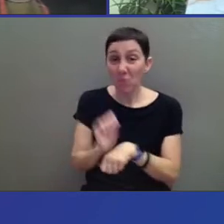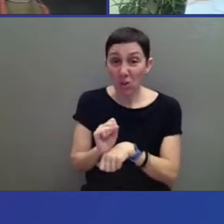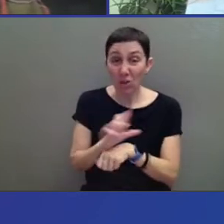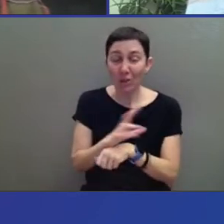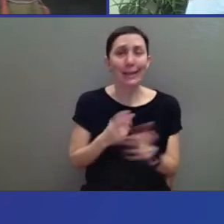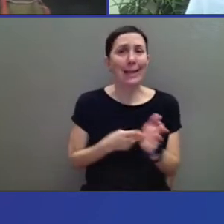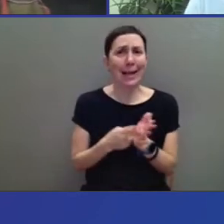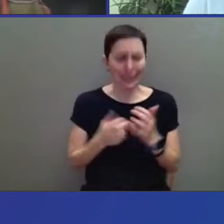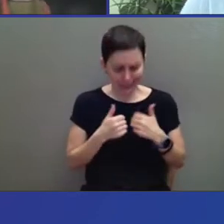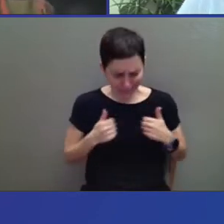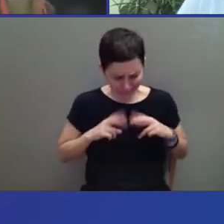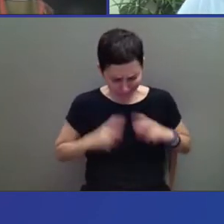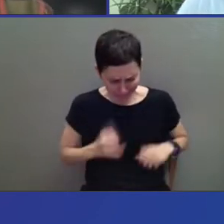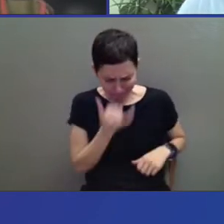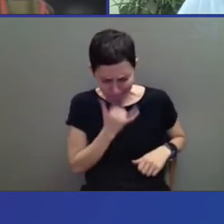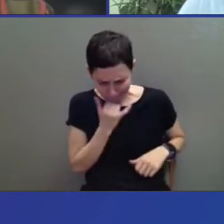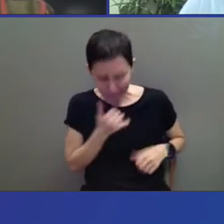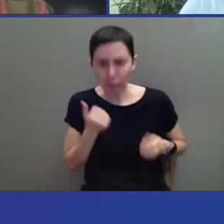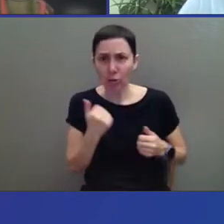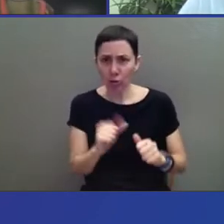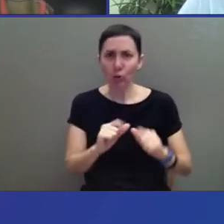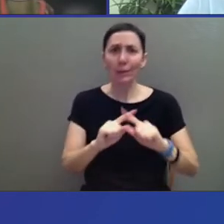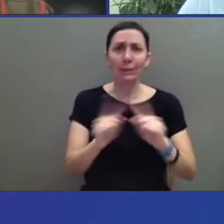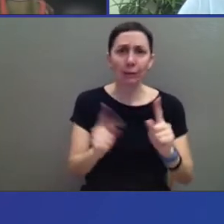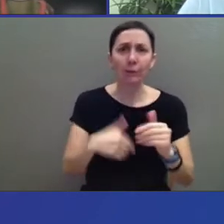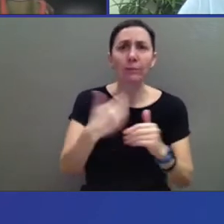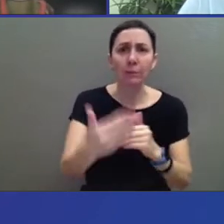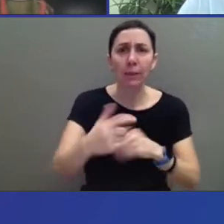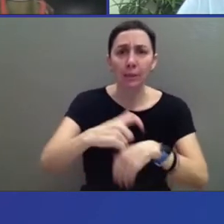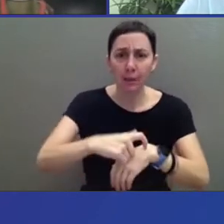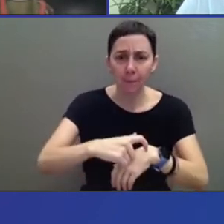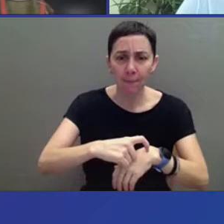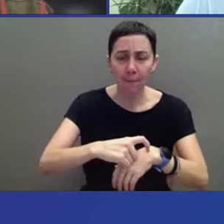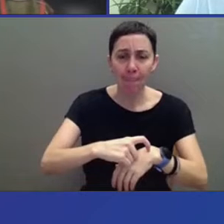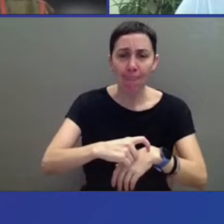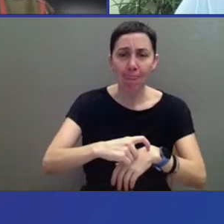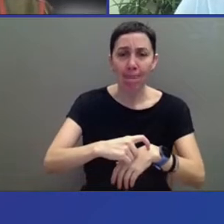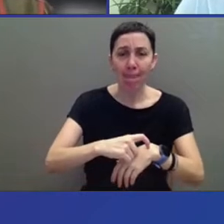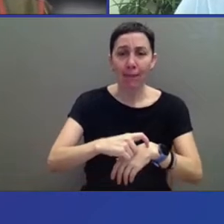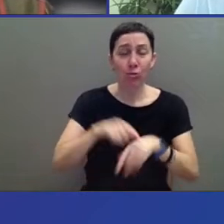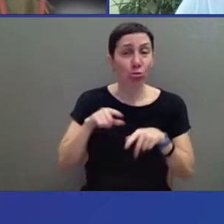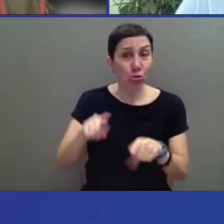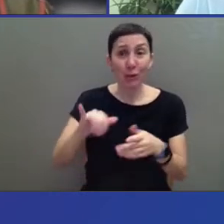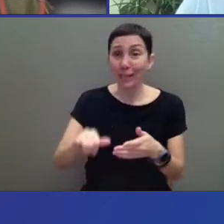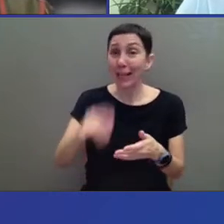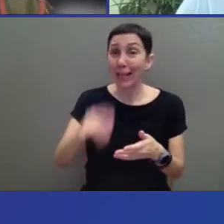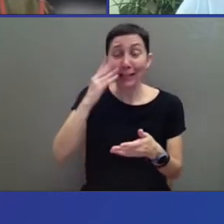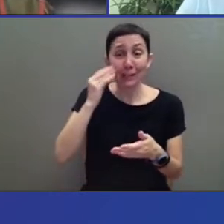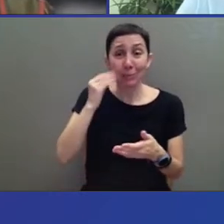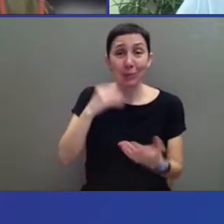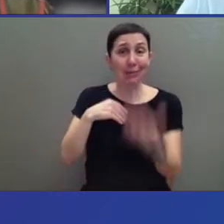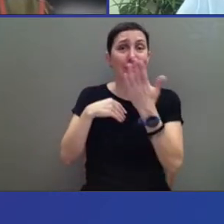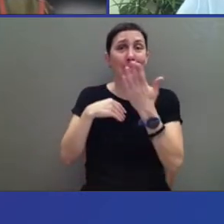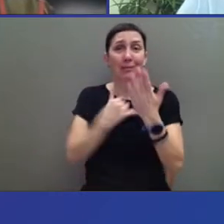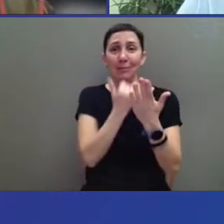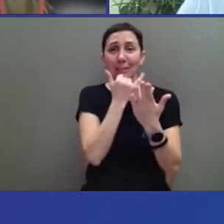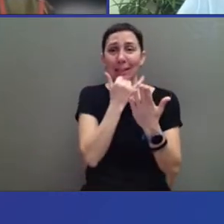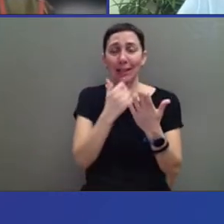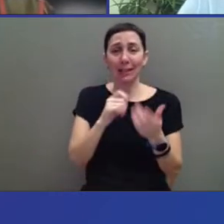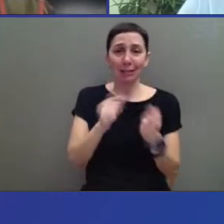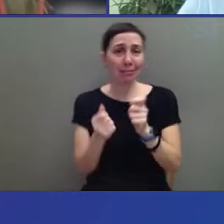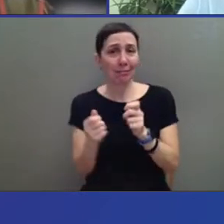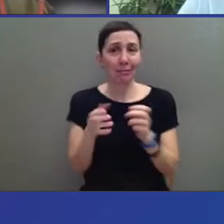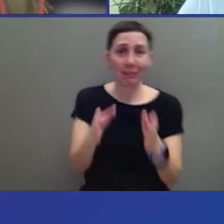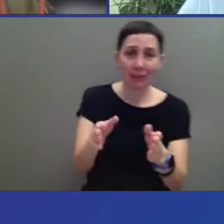about that and try something different again in the middle of the experience, which is difficult when you're